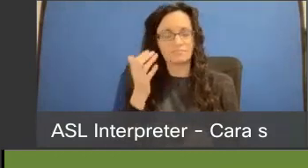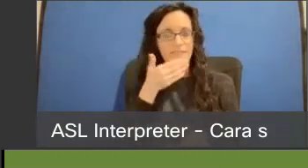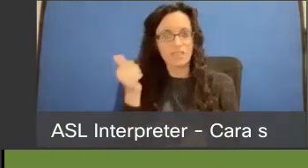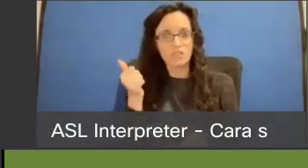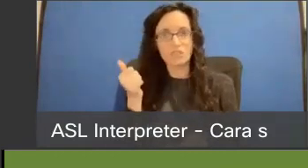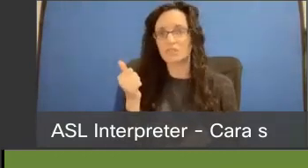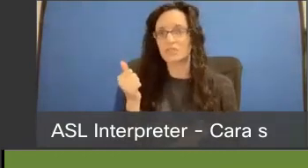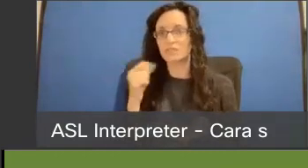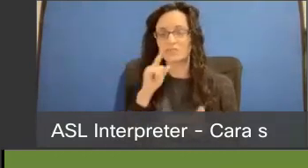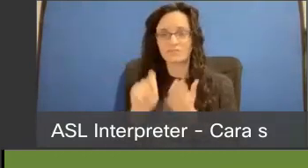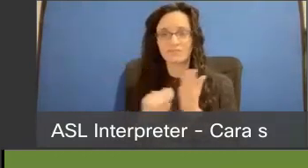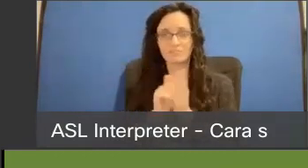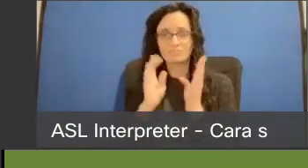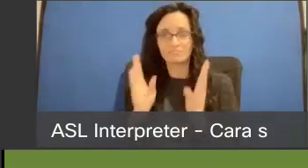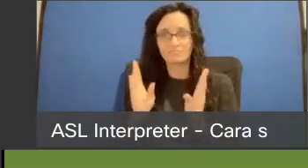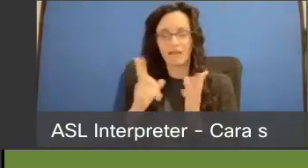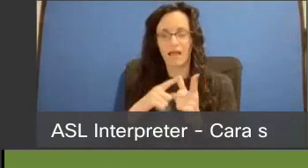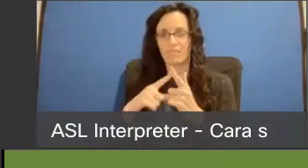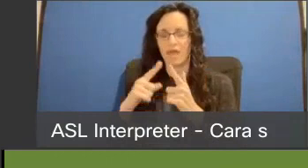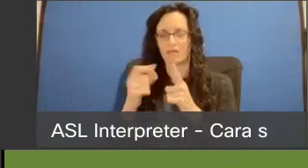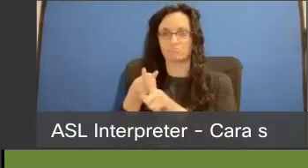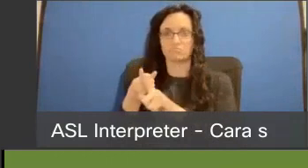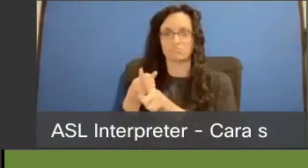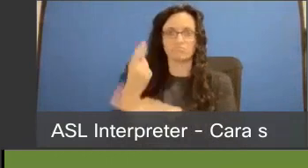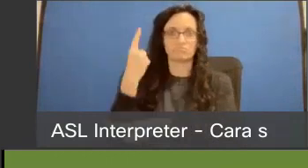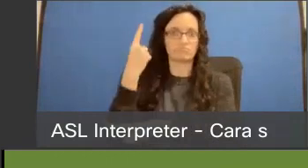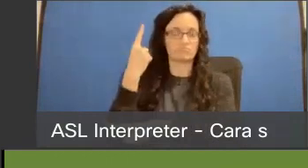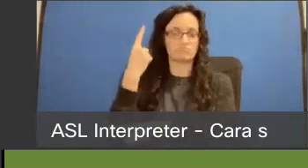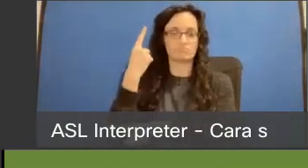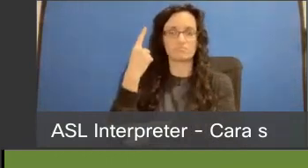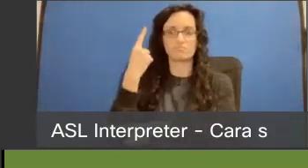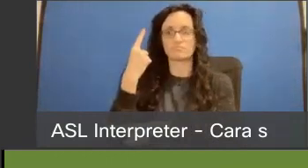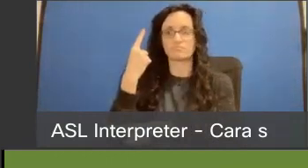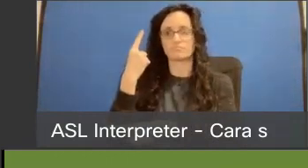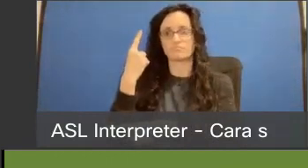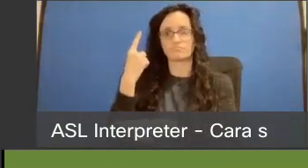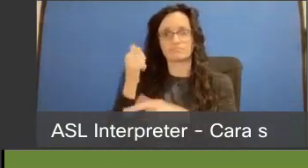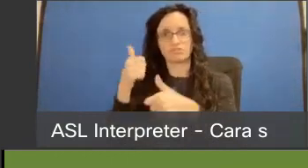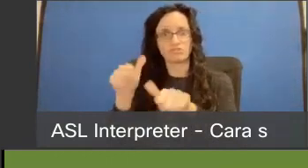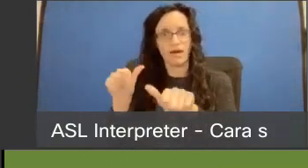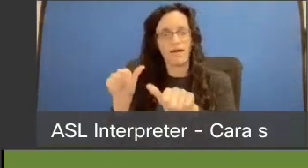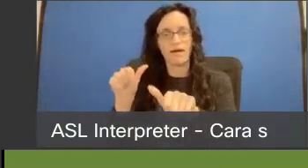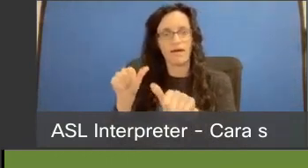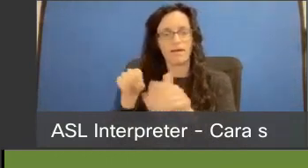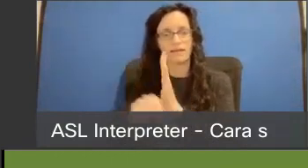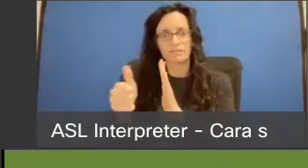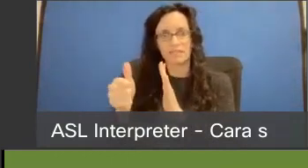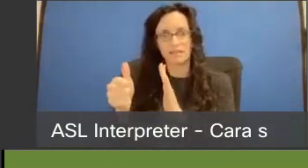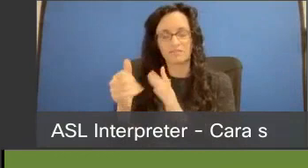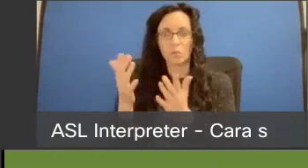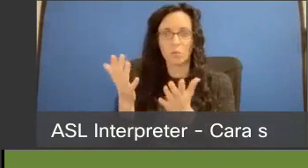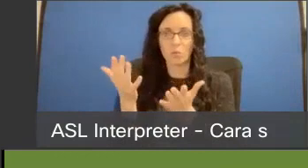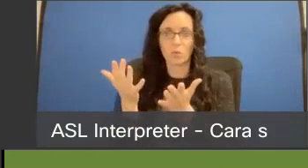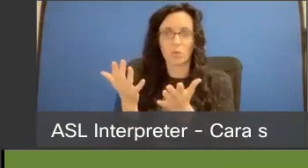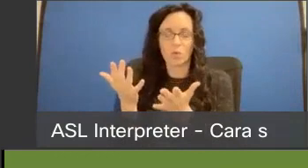time. And then sort of out of the blue, all of a sudden, it seems like they've made an attempt or they've died by suicide.